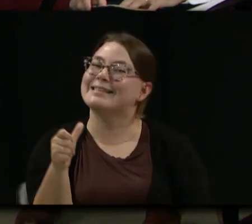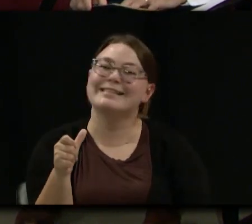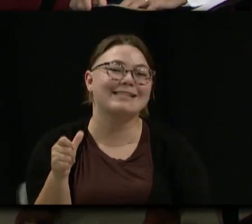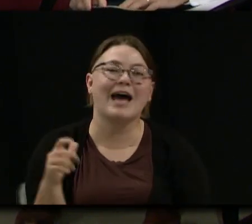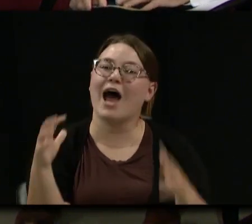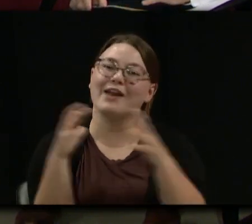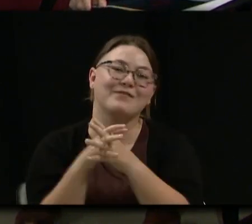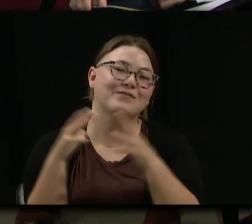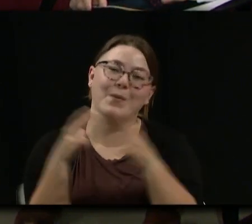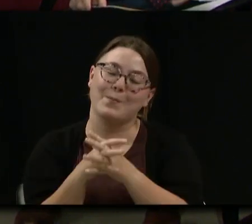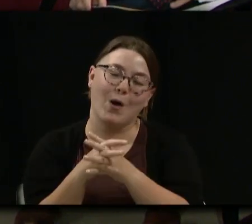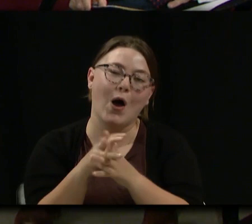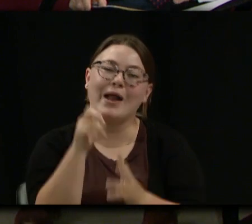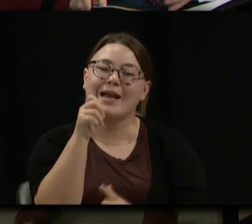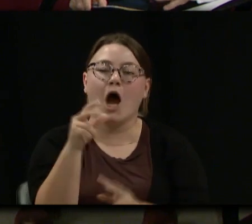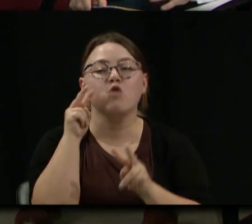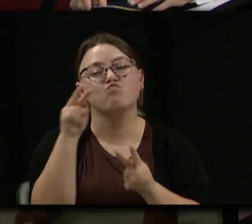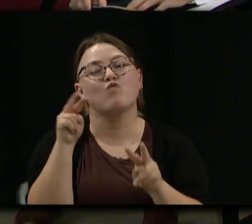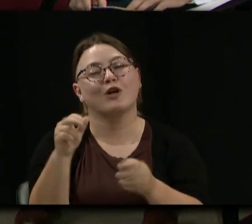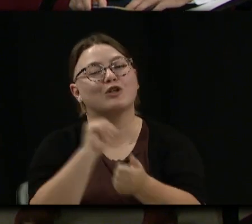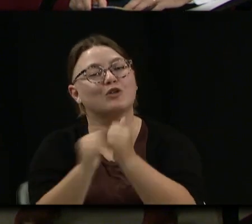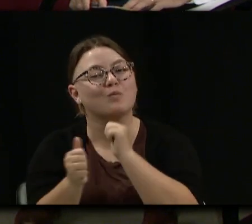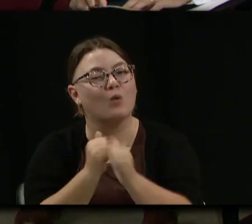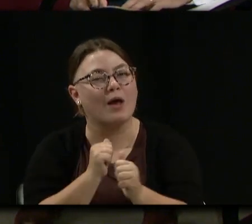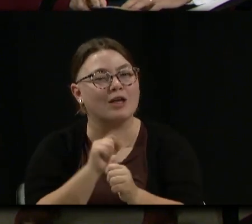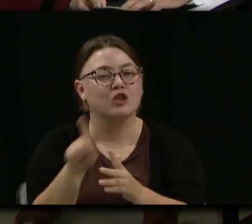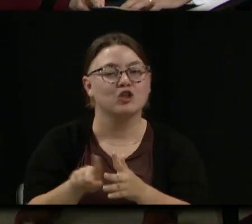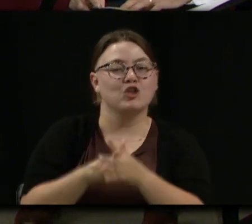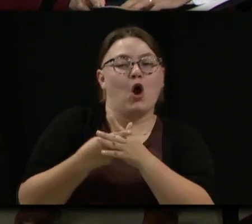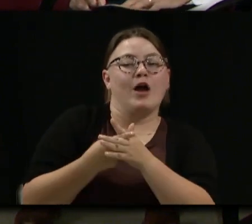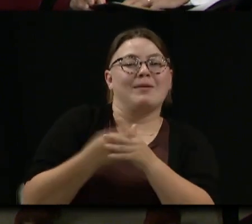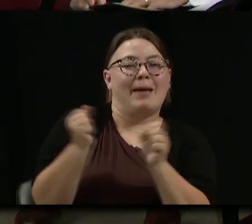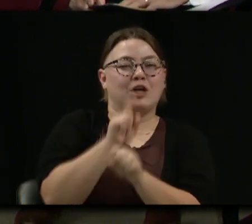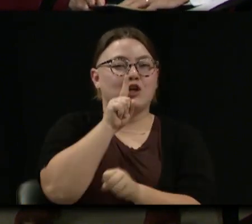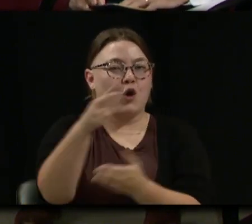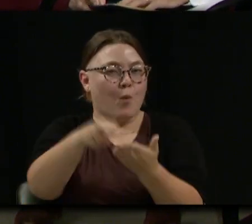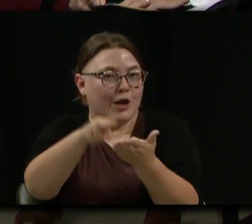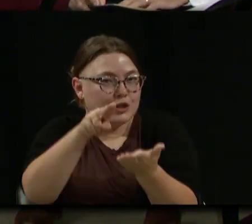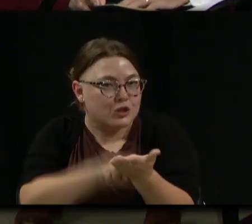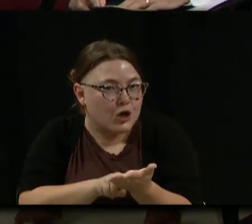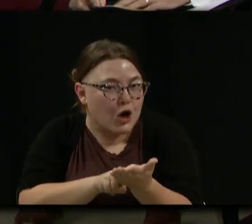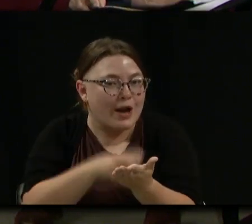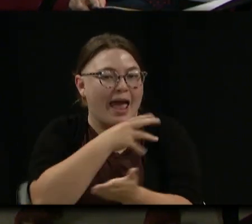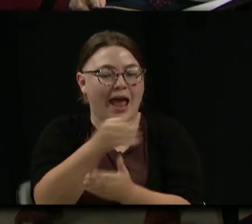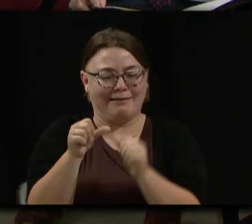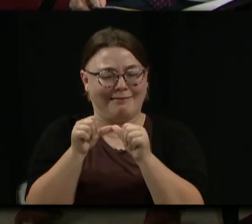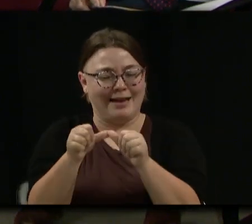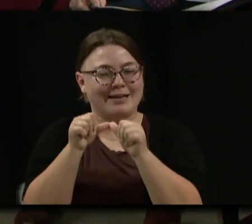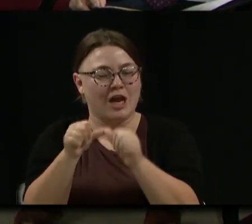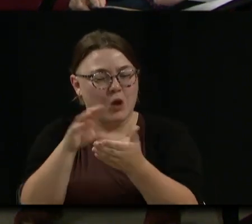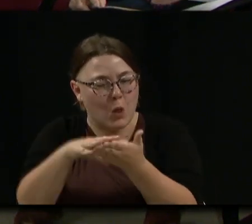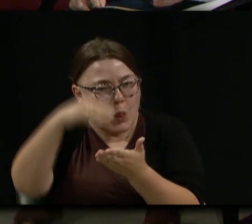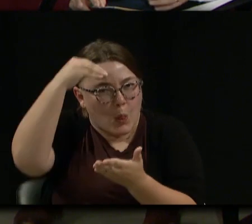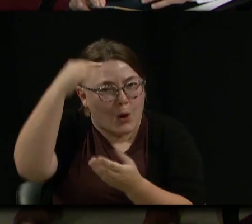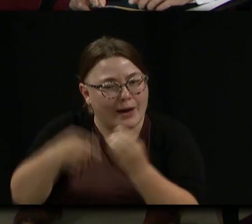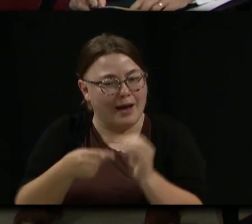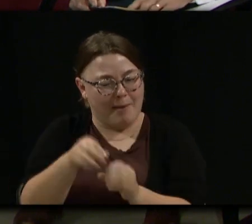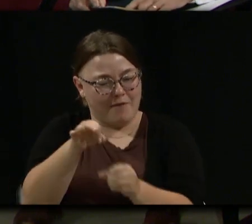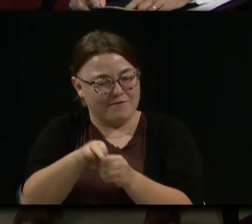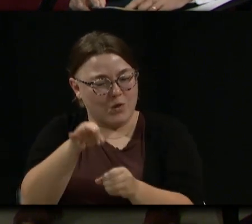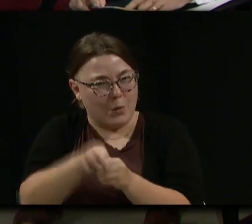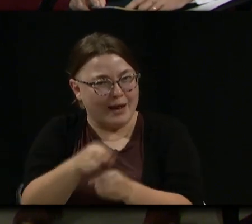spectator sport. It starts by becoming a registered voter and then continues as we educate ourselves to vote, and then relies on our